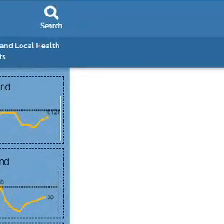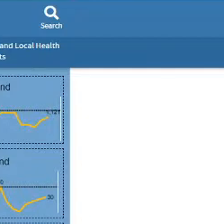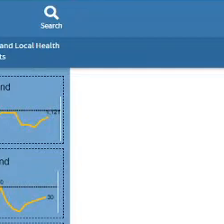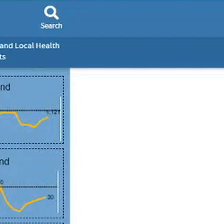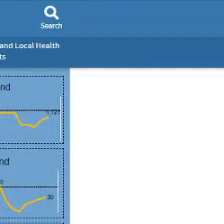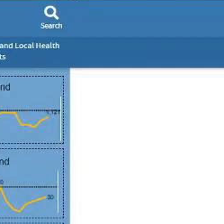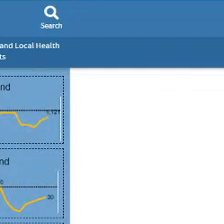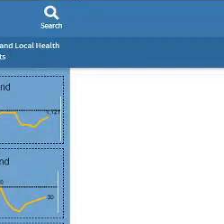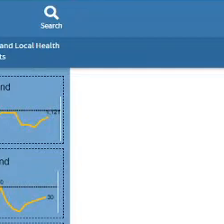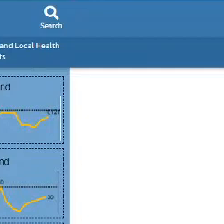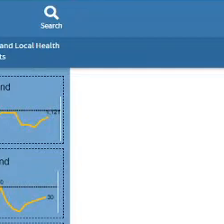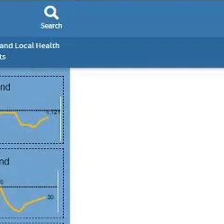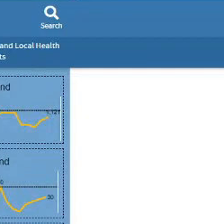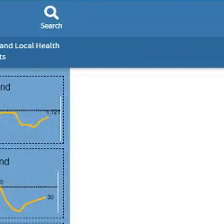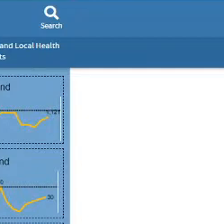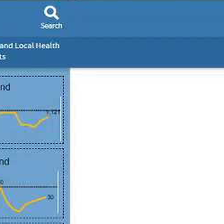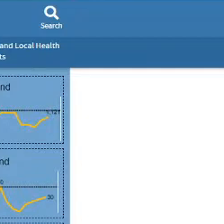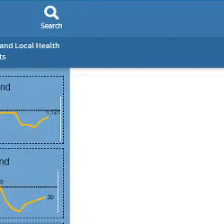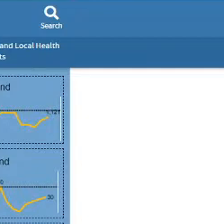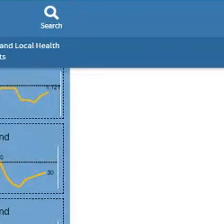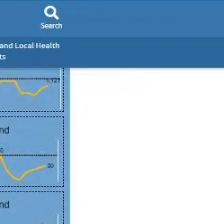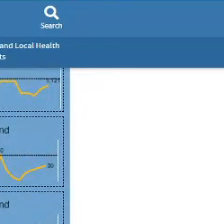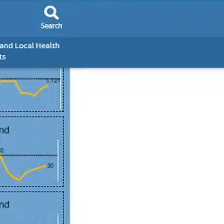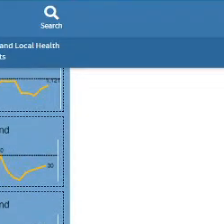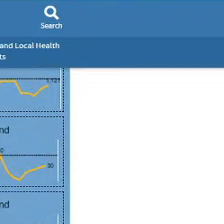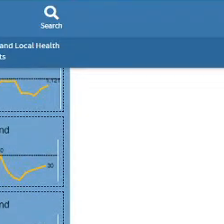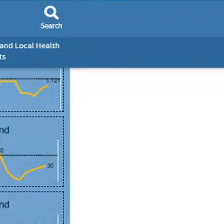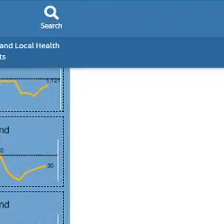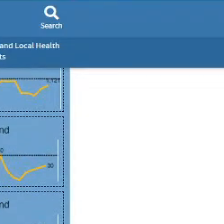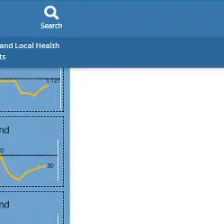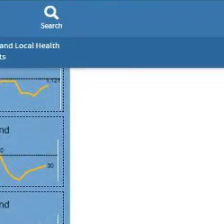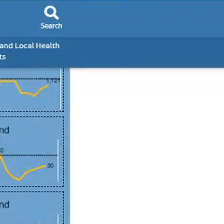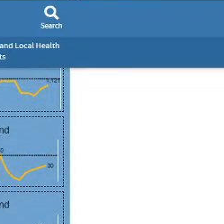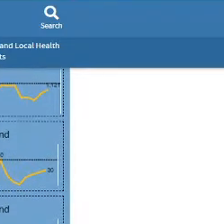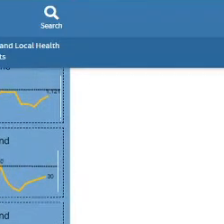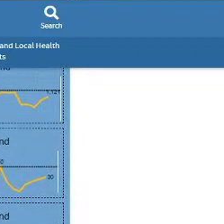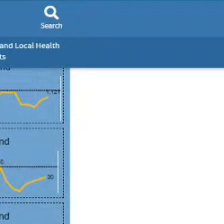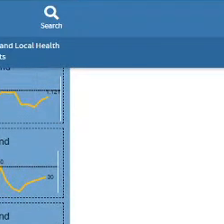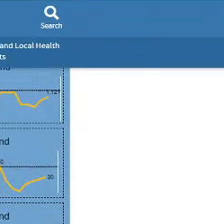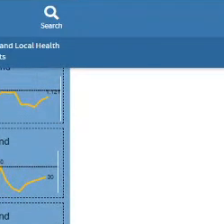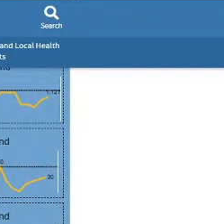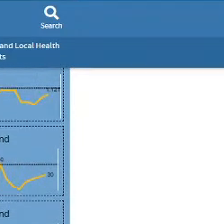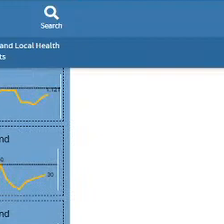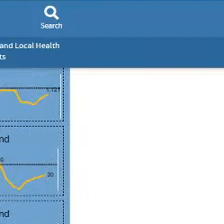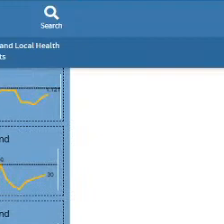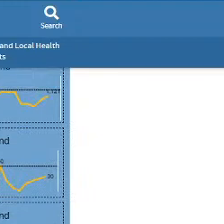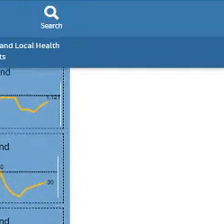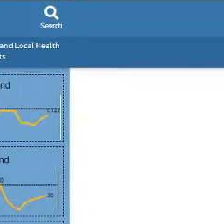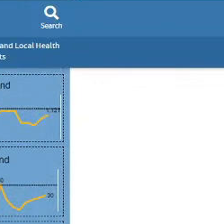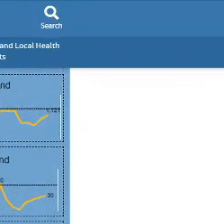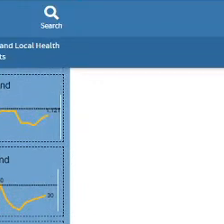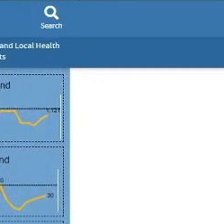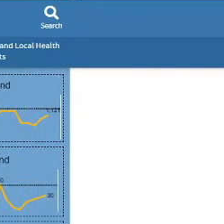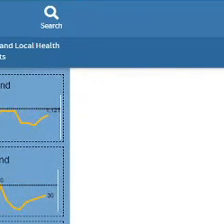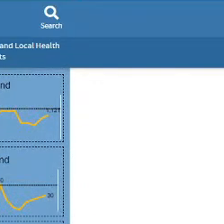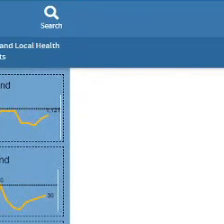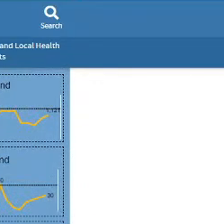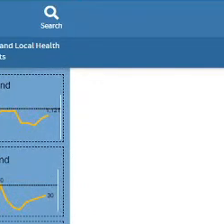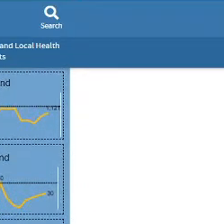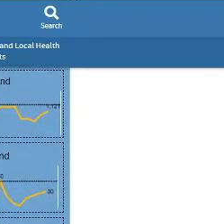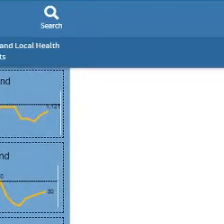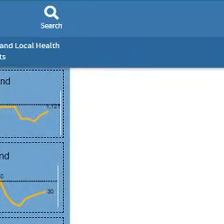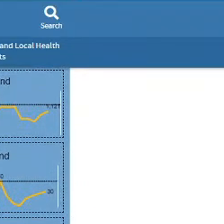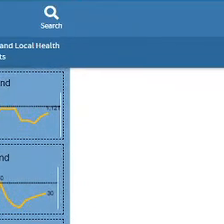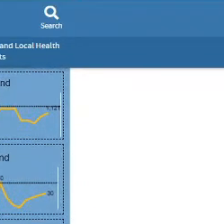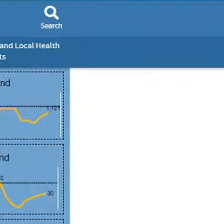following along the trend of lower towards the beginning of the week, climbing higher towards the end of the week. There have been